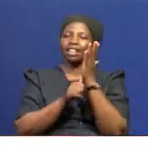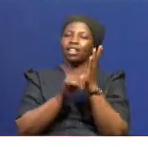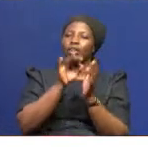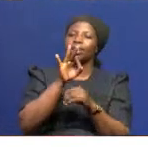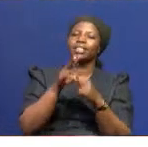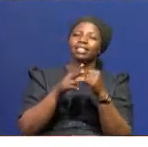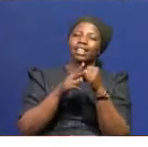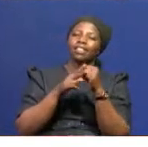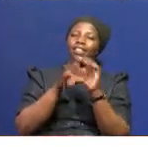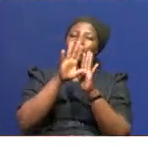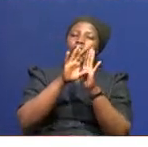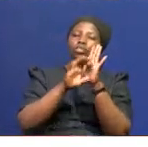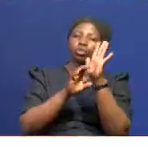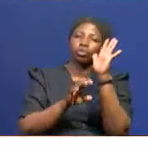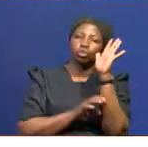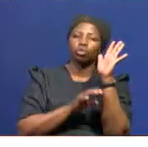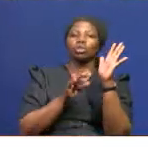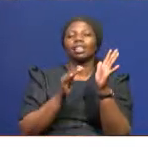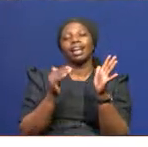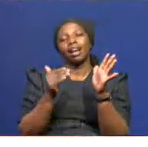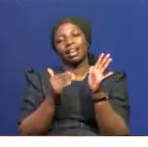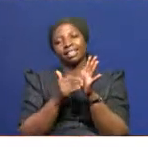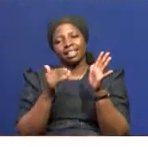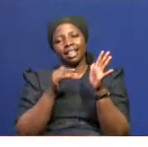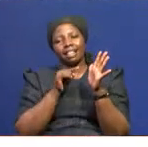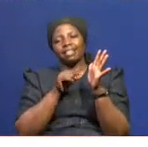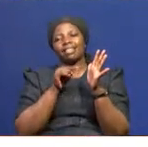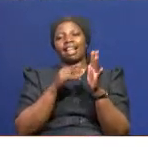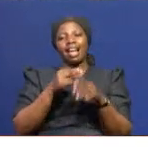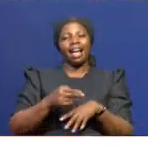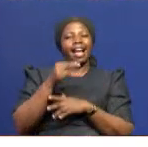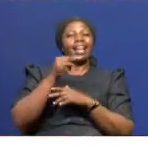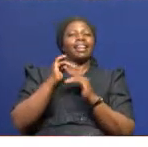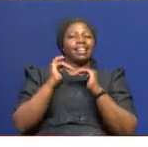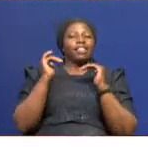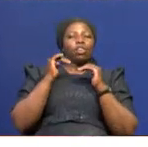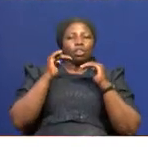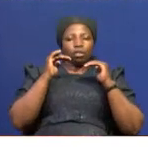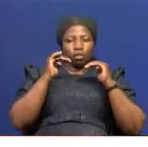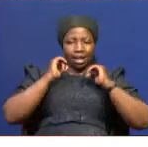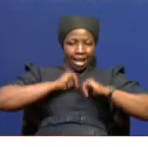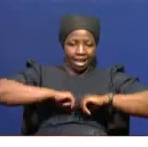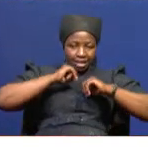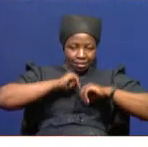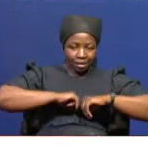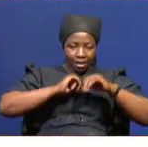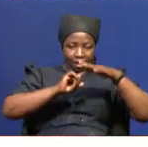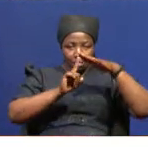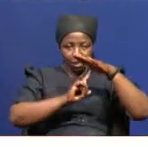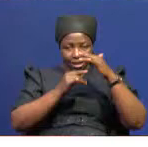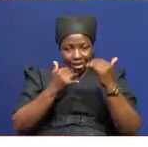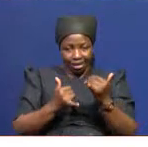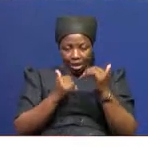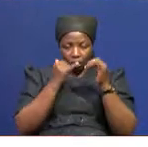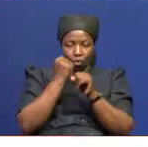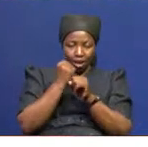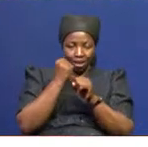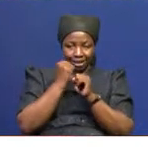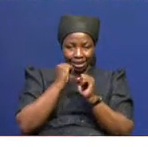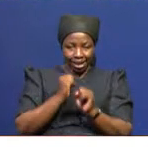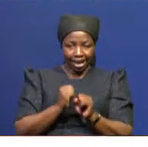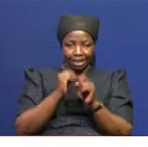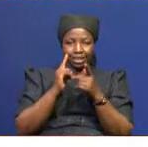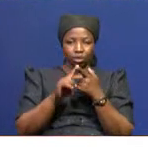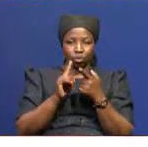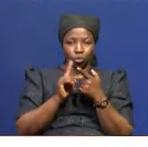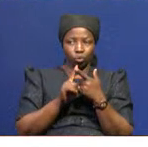37 of our Constitution. It's against this high-level commitment that the ministry is intensifying efforts to improve